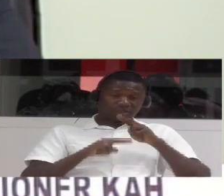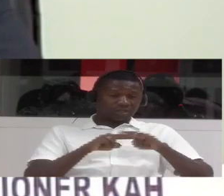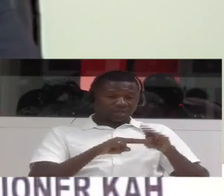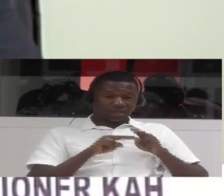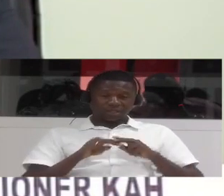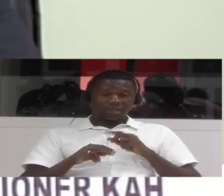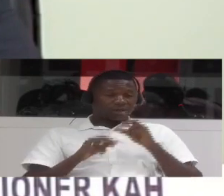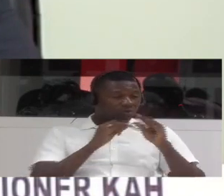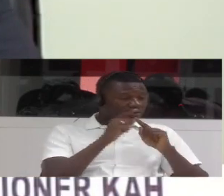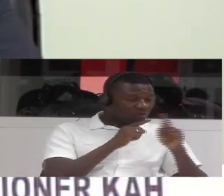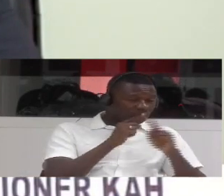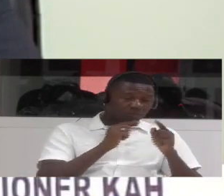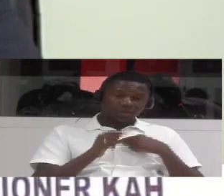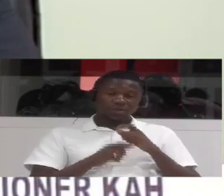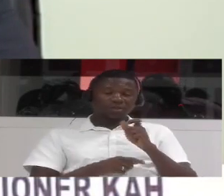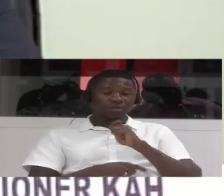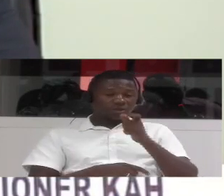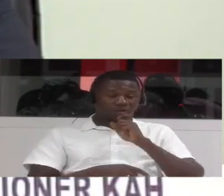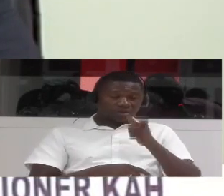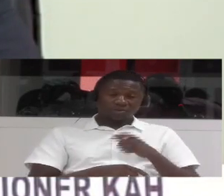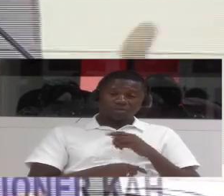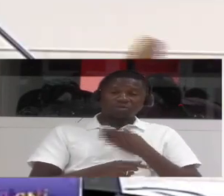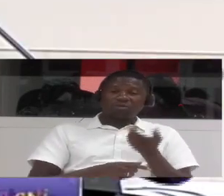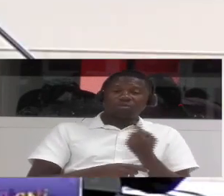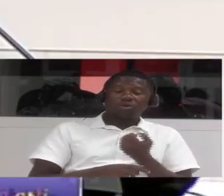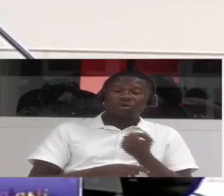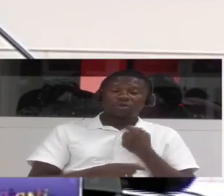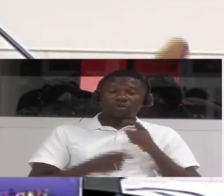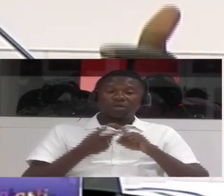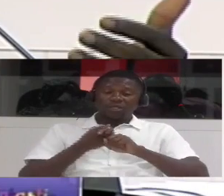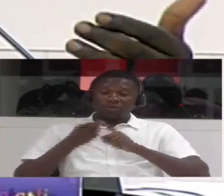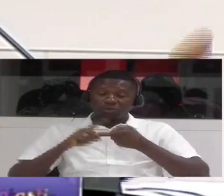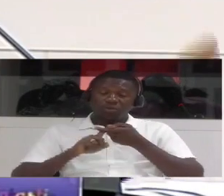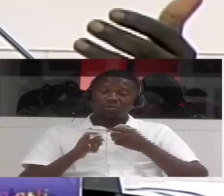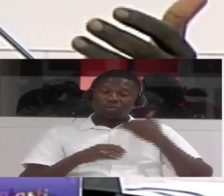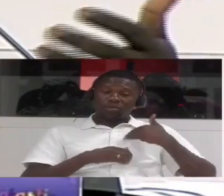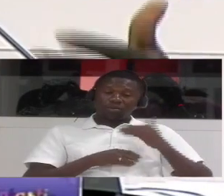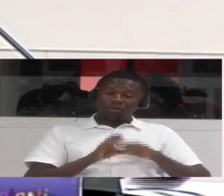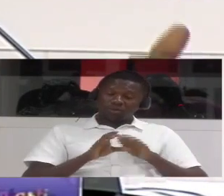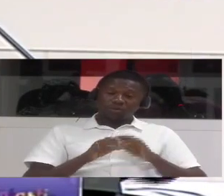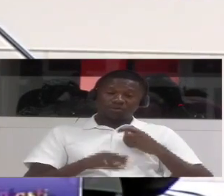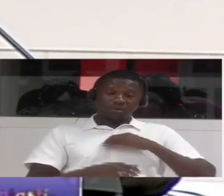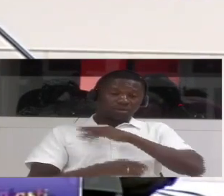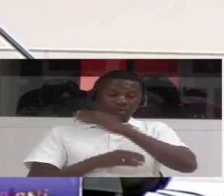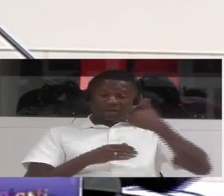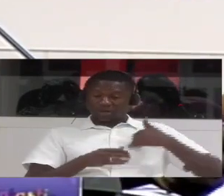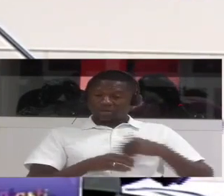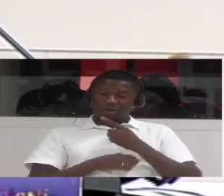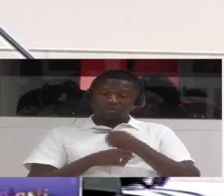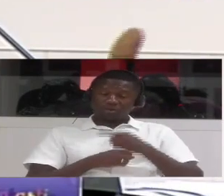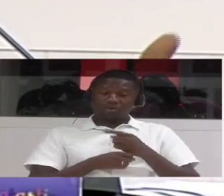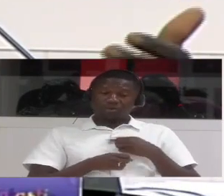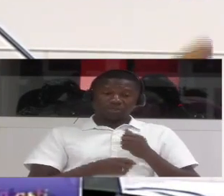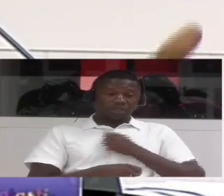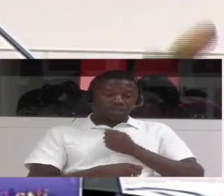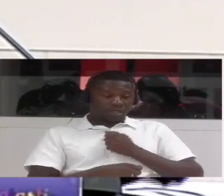and discussing with journalists, because our relationship with members of the public was characterized by fear and paranoia.